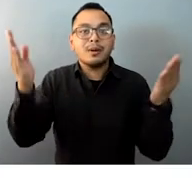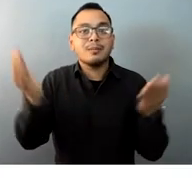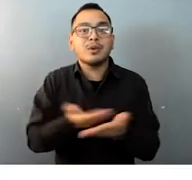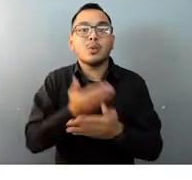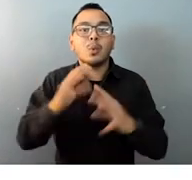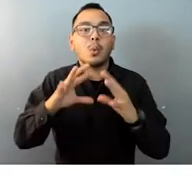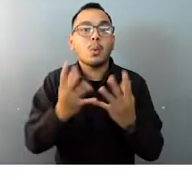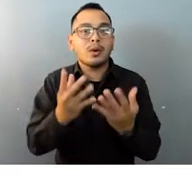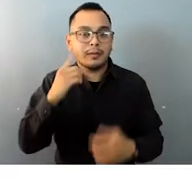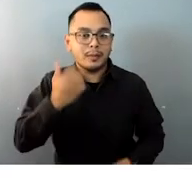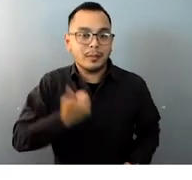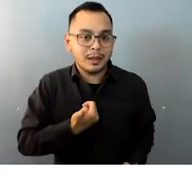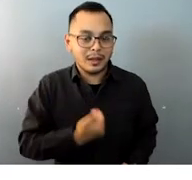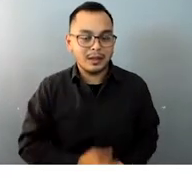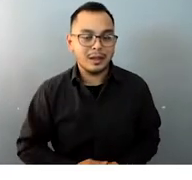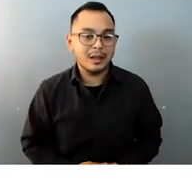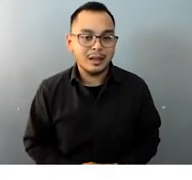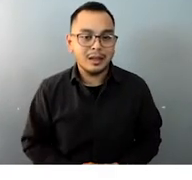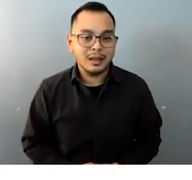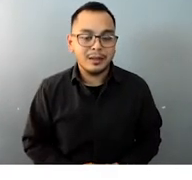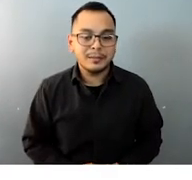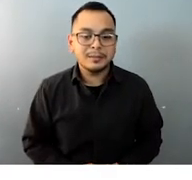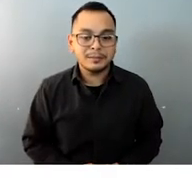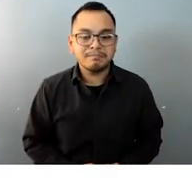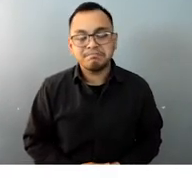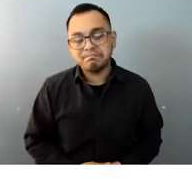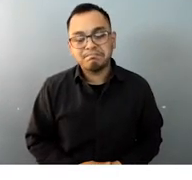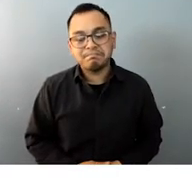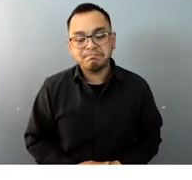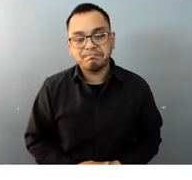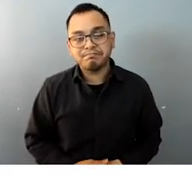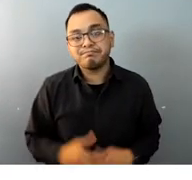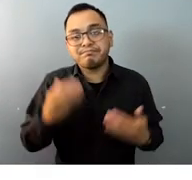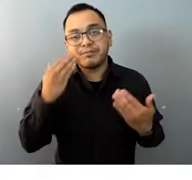who has opened up a new world for me.